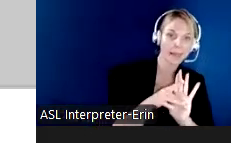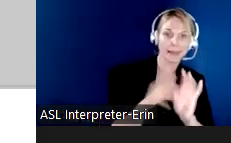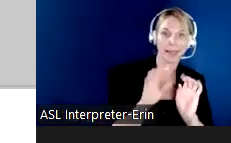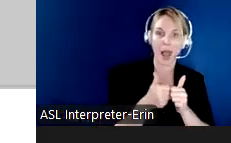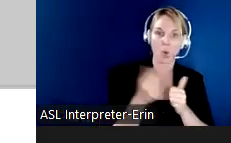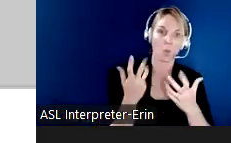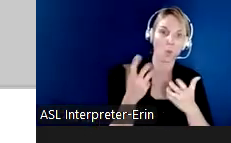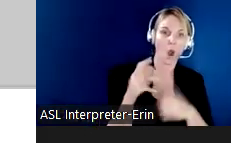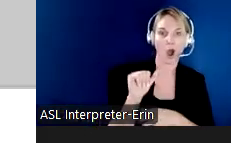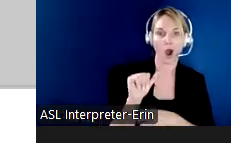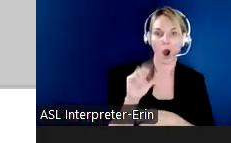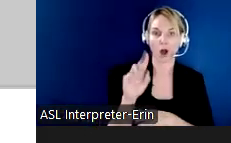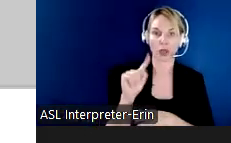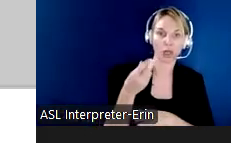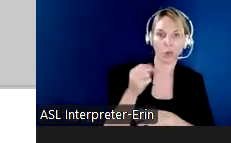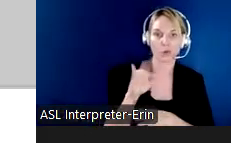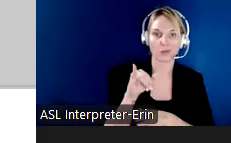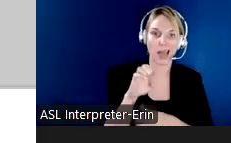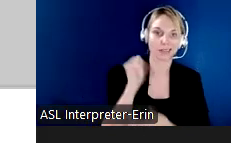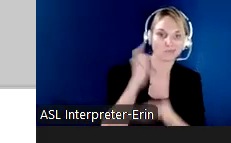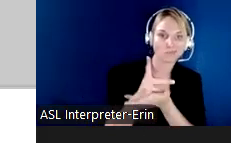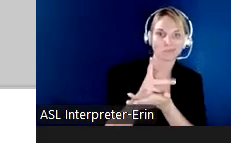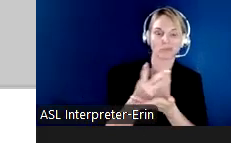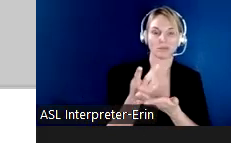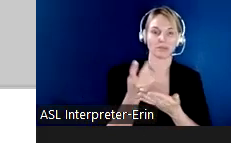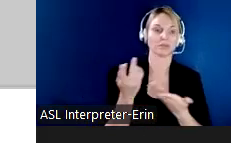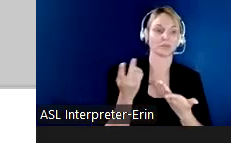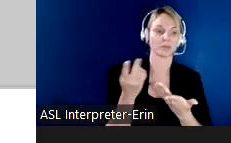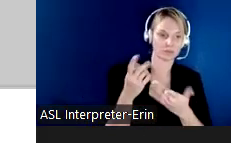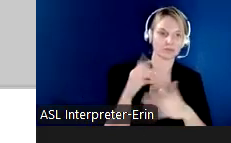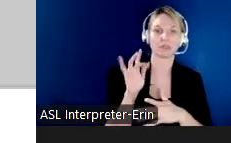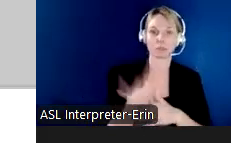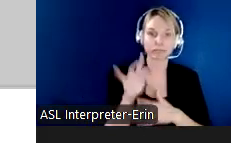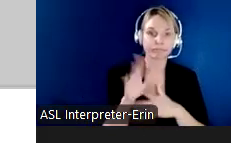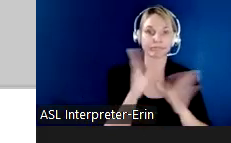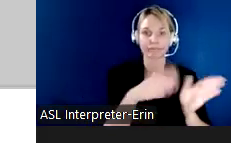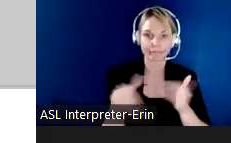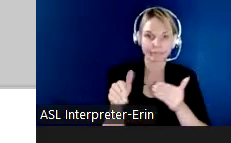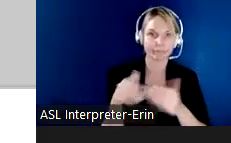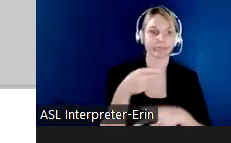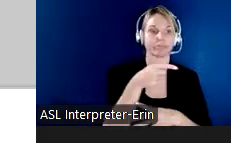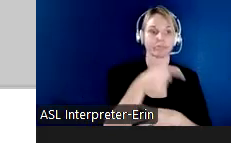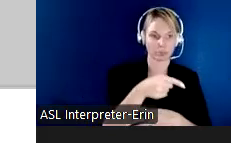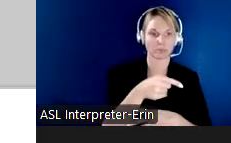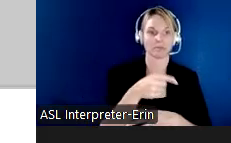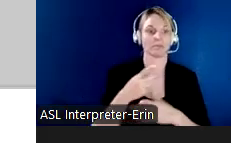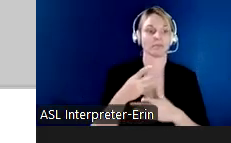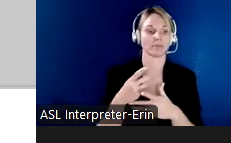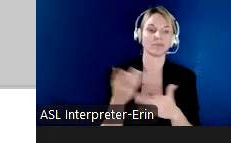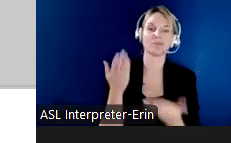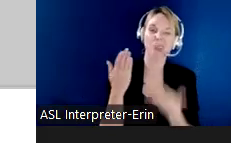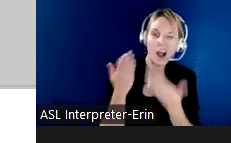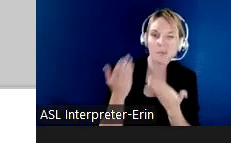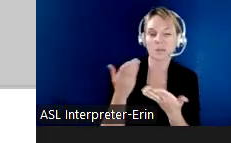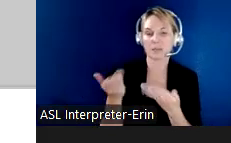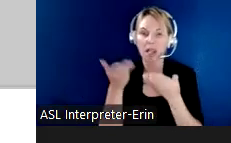whether it's Microsoft, excuse me, authenticator or a different method, and it will take you to this next screen, and you will probably be prompted to actually